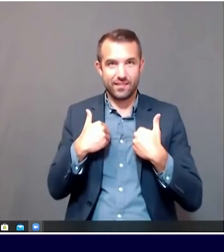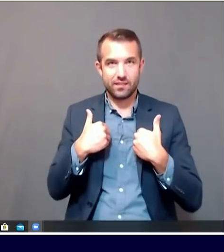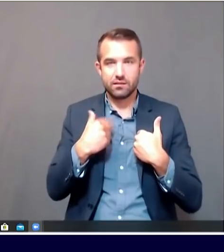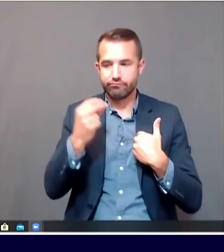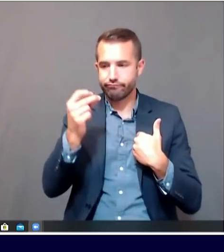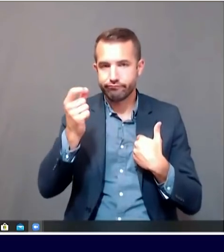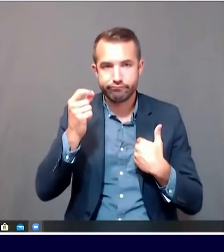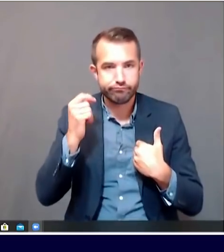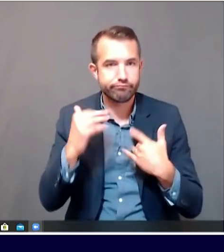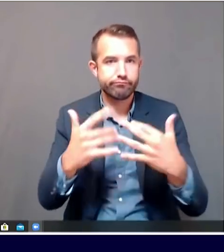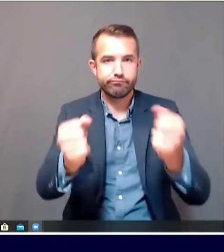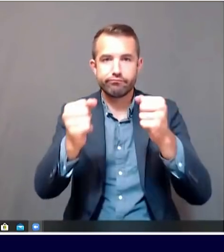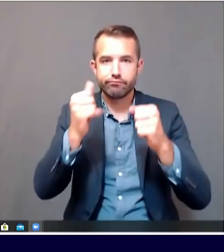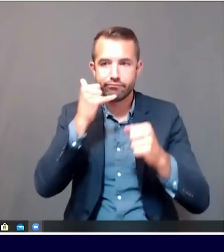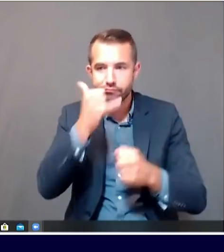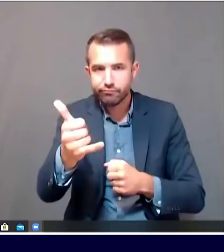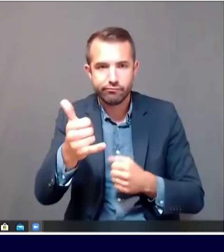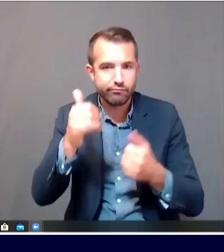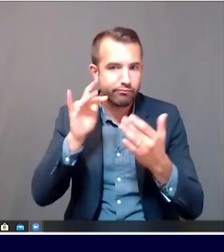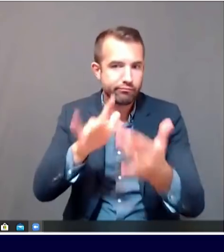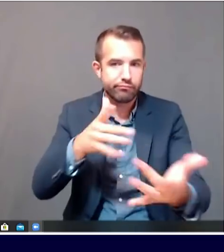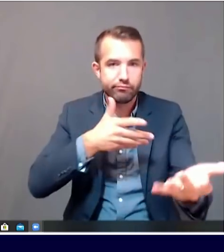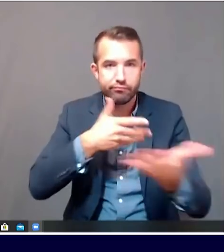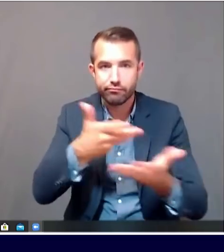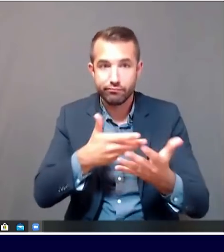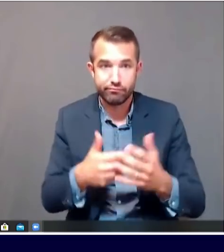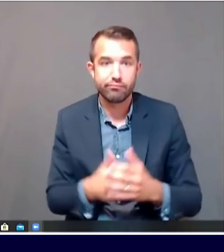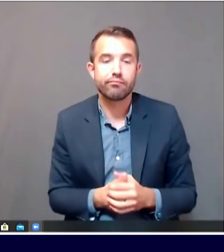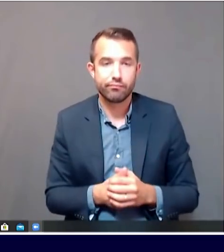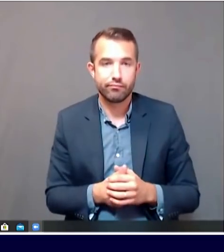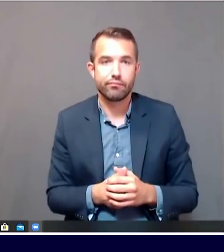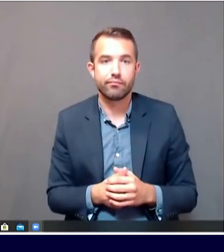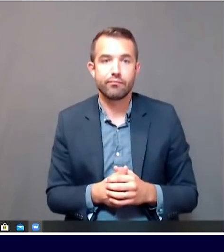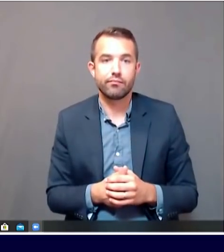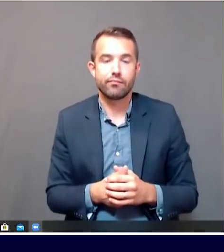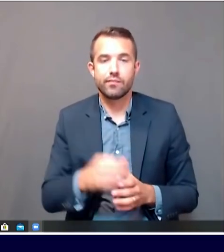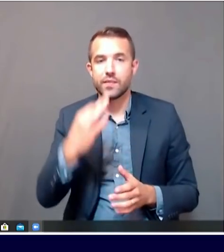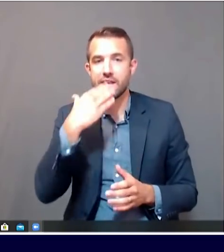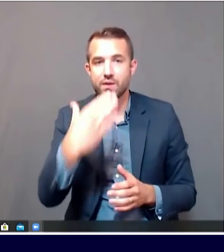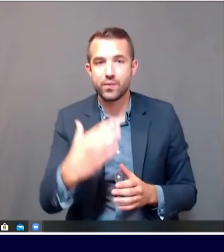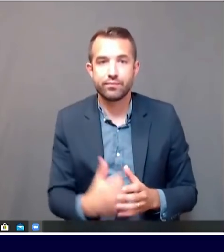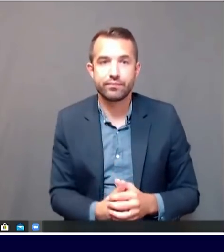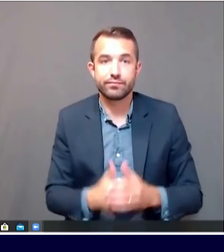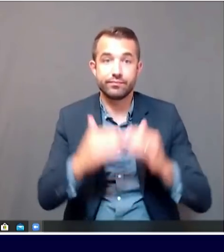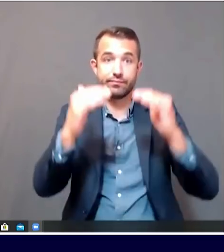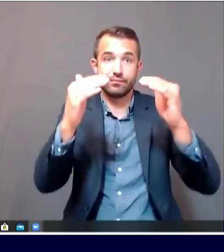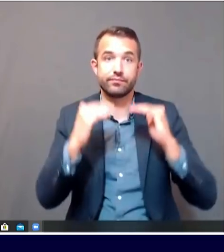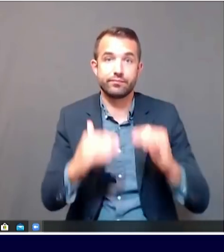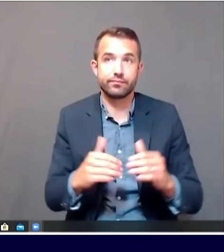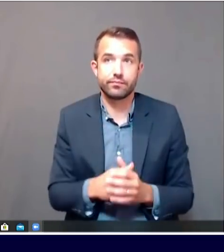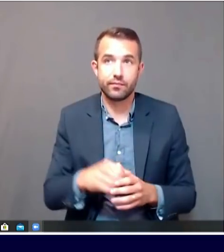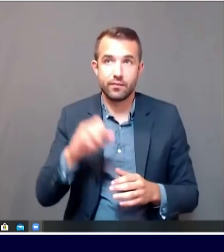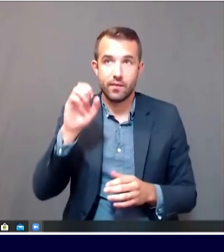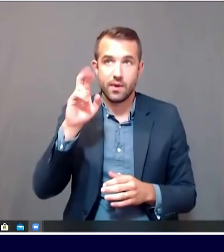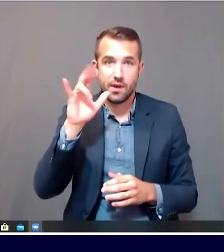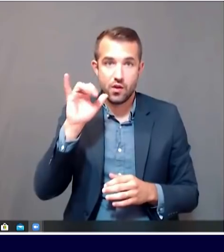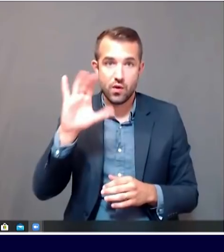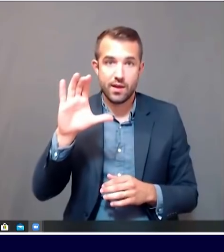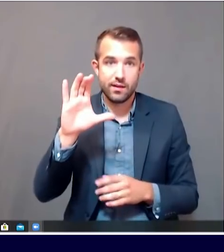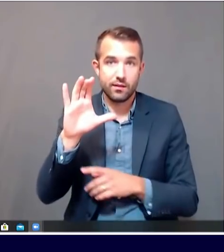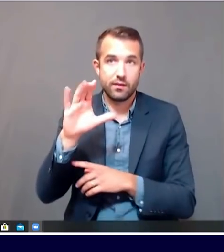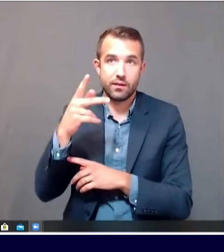doctor. Got it, thanks. Mm-hmm. I'd like to turn to Eric Russell at the Press Herald.